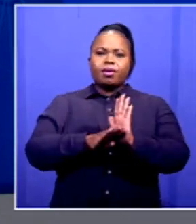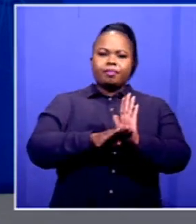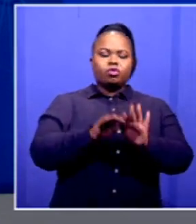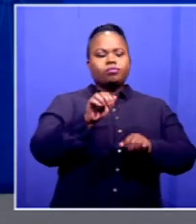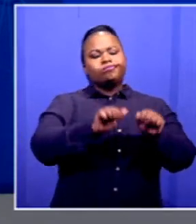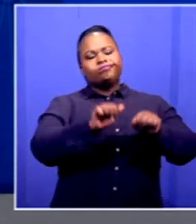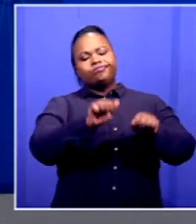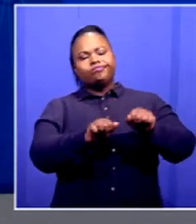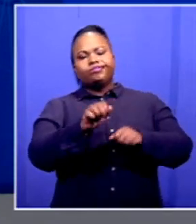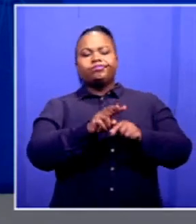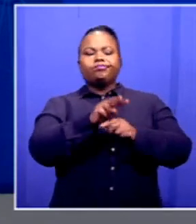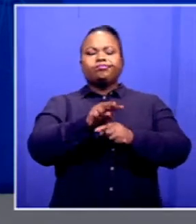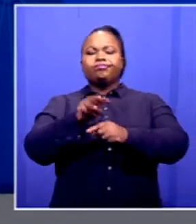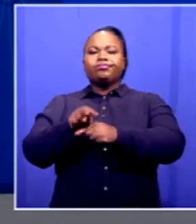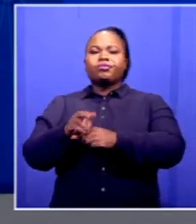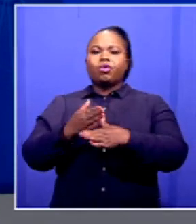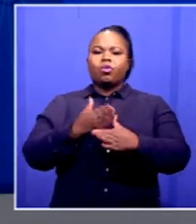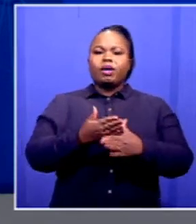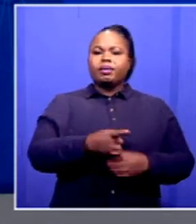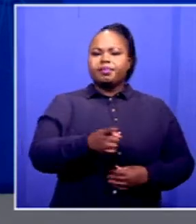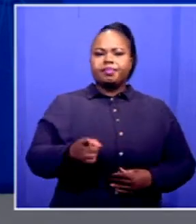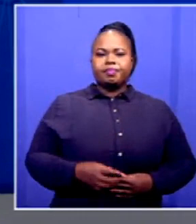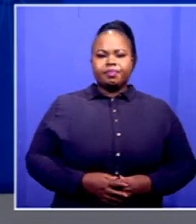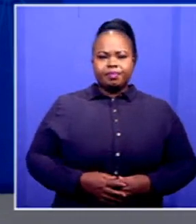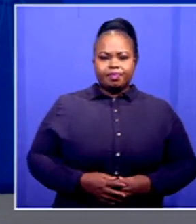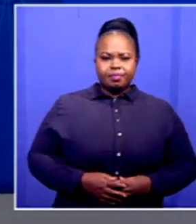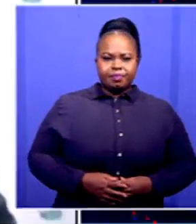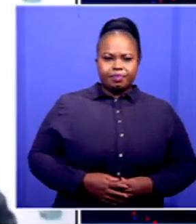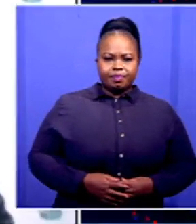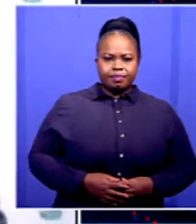assess some of what has been done and what more needs to be done?